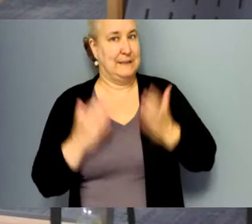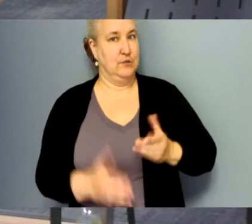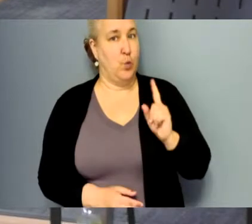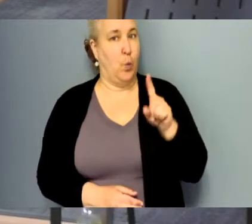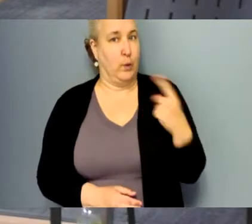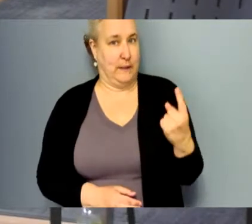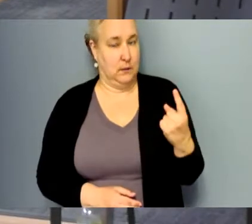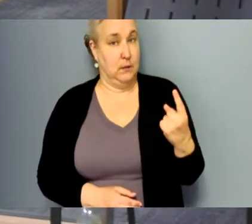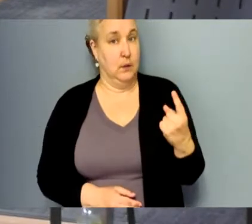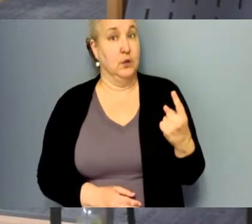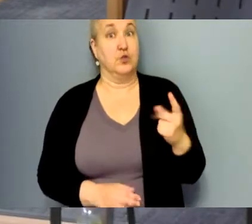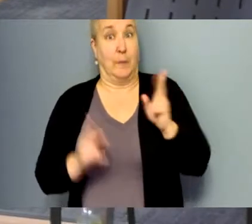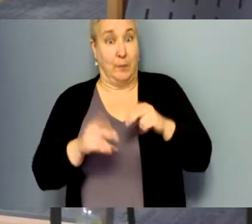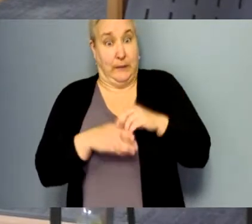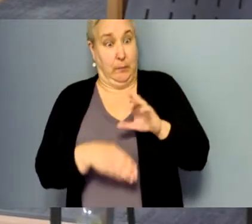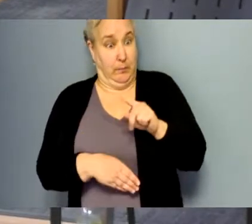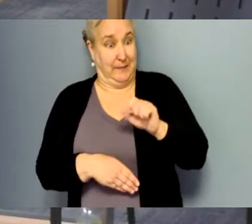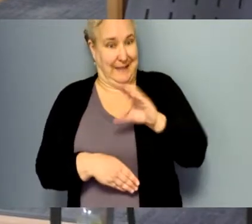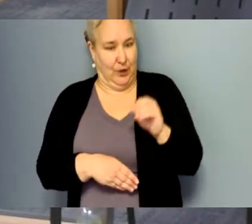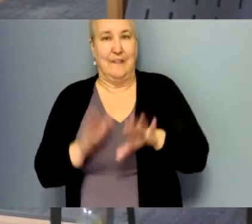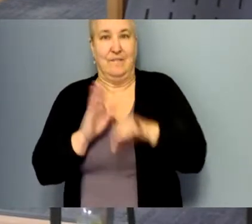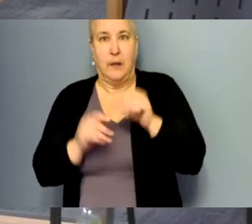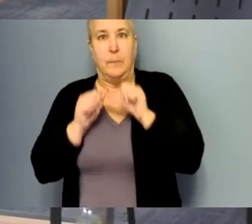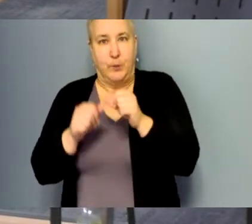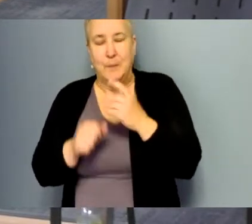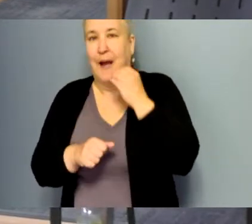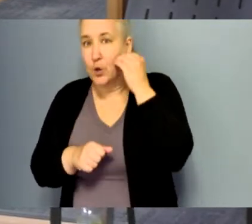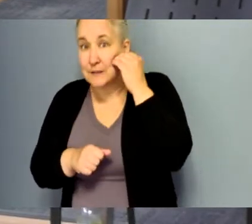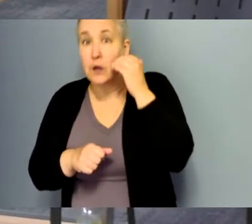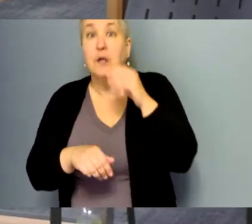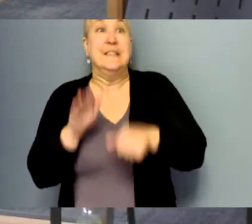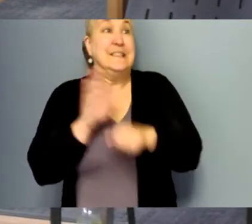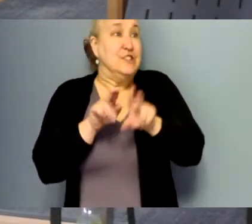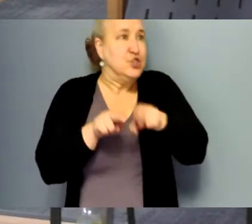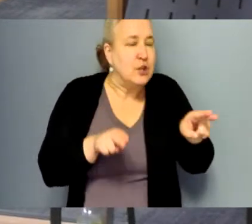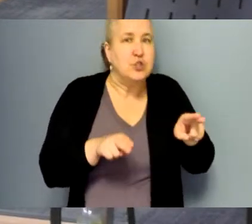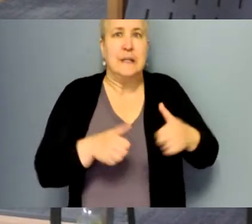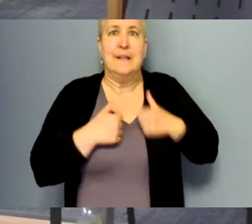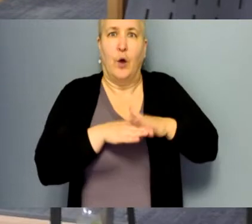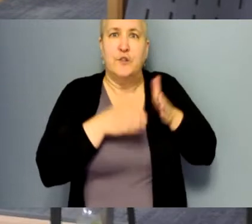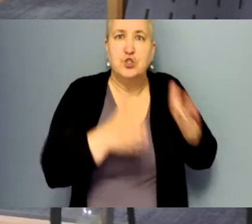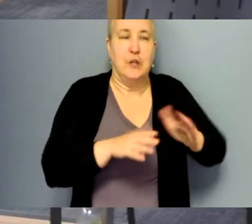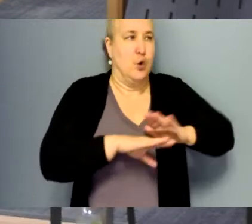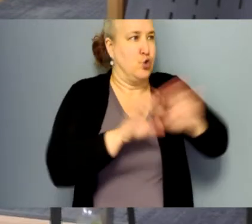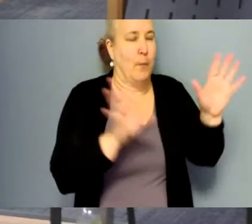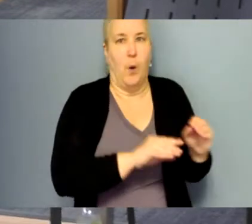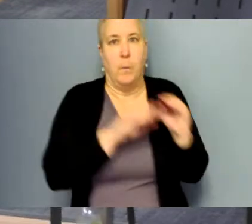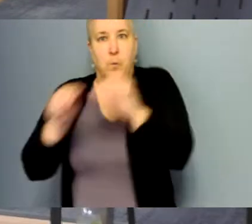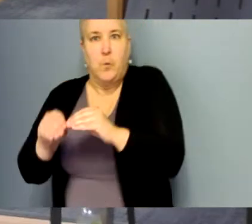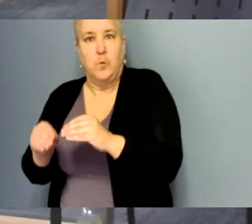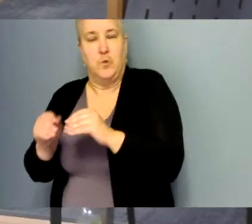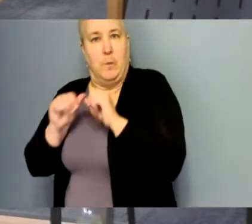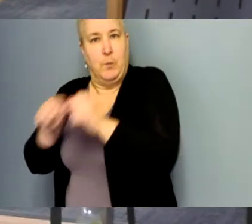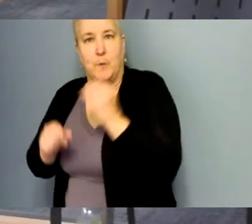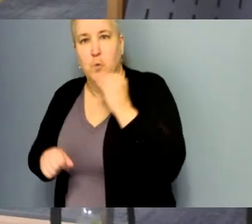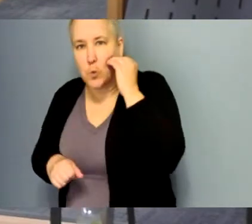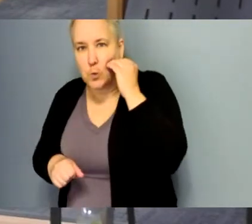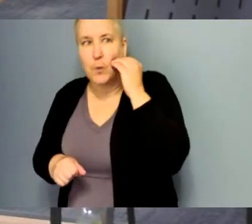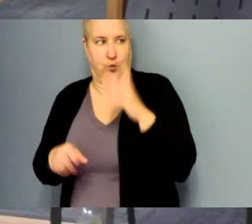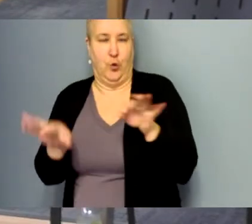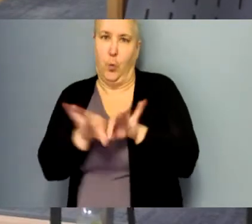these are Bucks County residents moving into permanent housing, out of shelter and off the street. So, in my opinion, well worth the